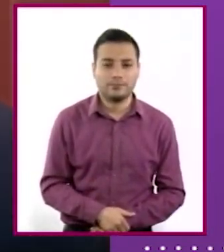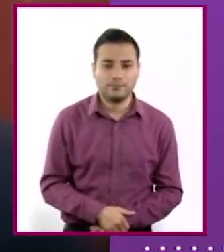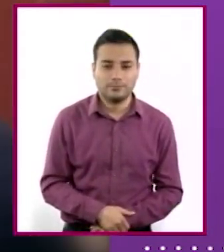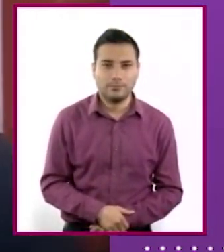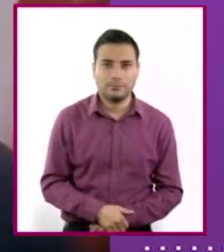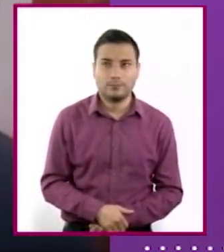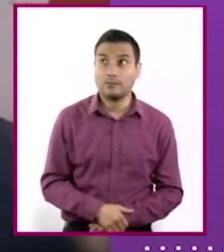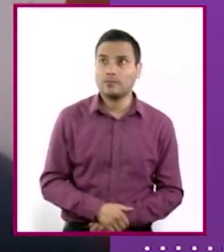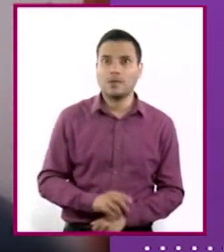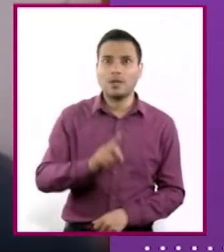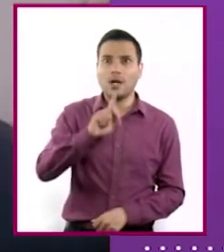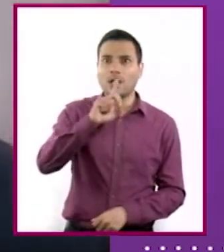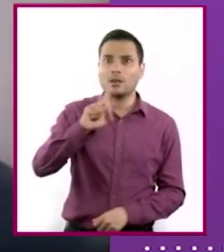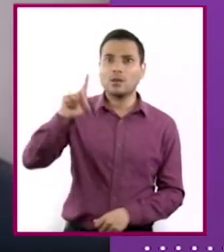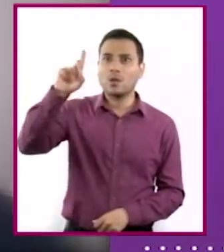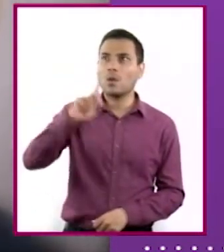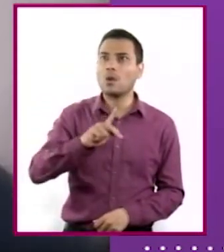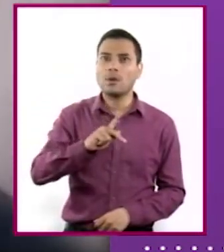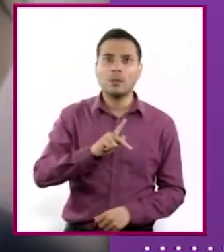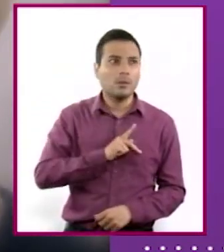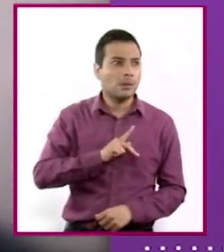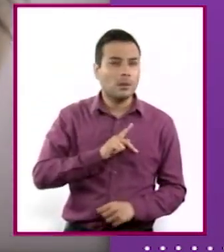¡Ay, Dios! ¡Está temblando!